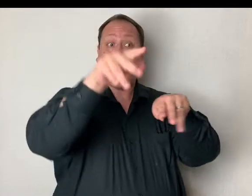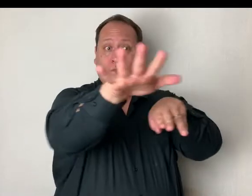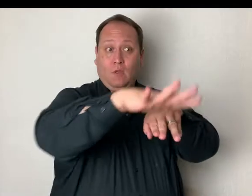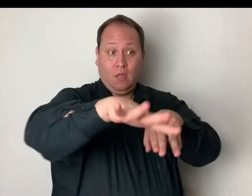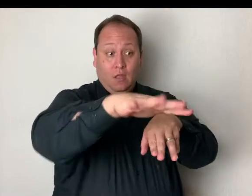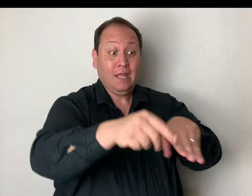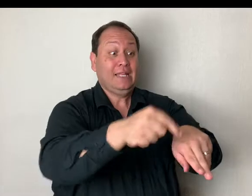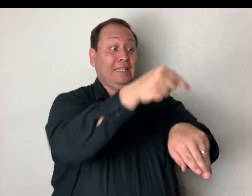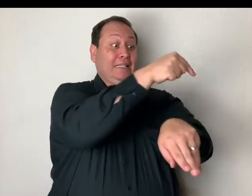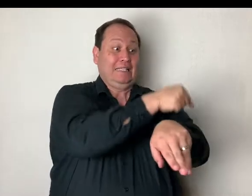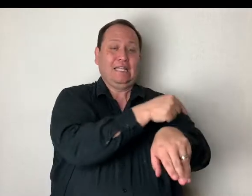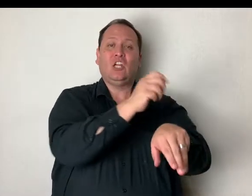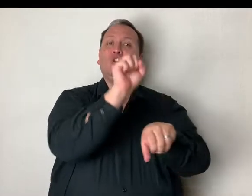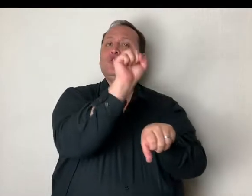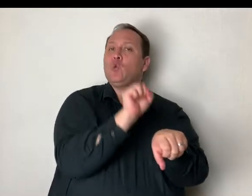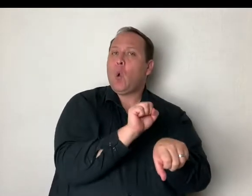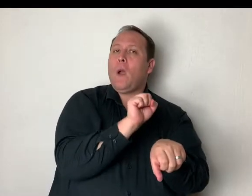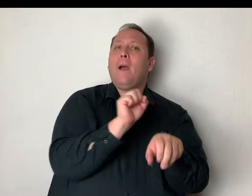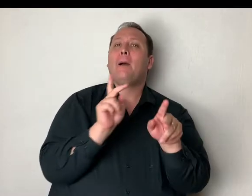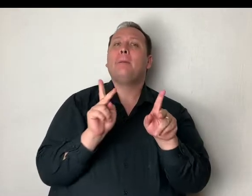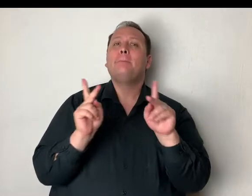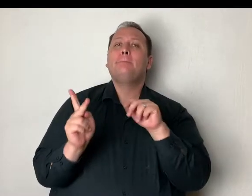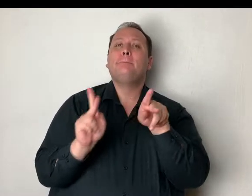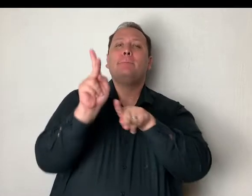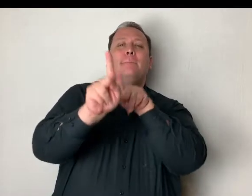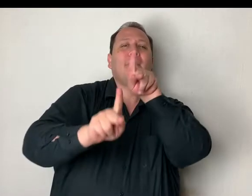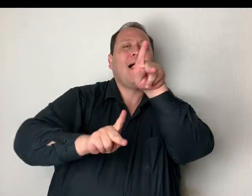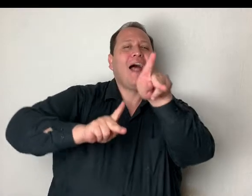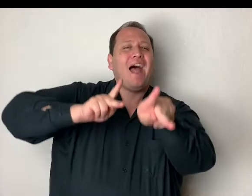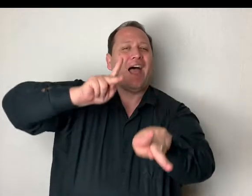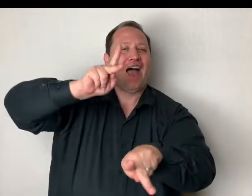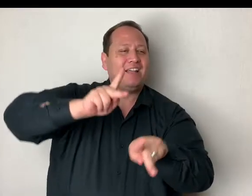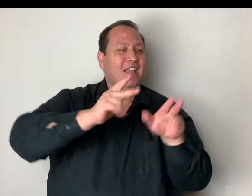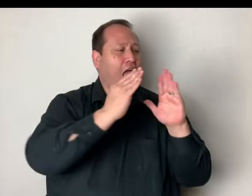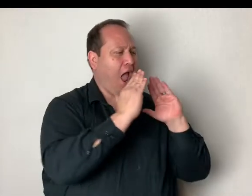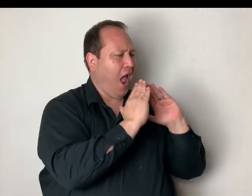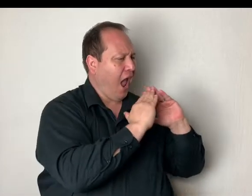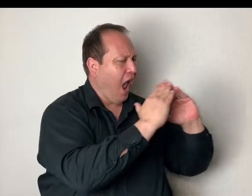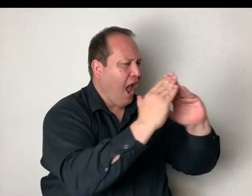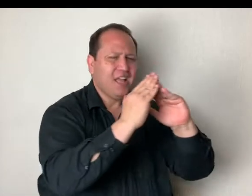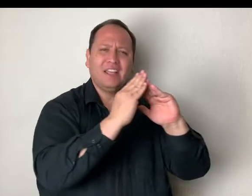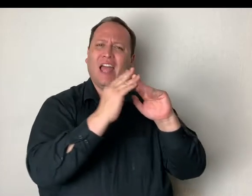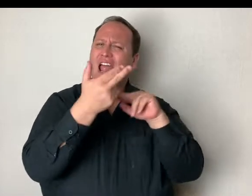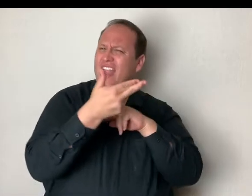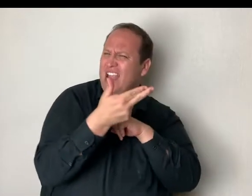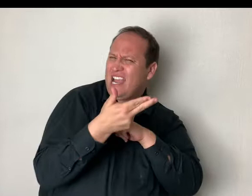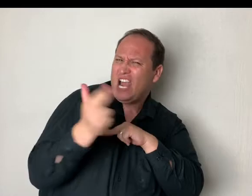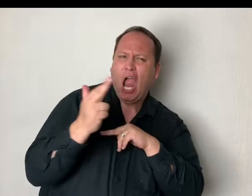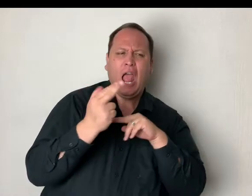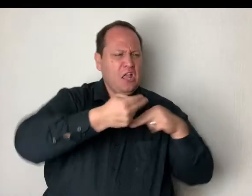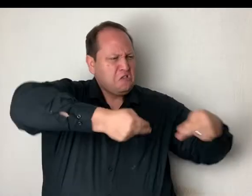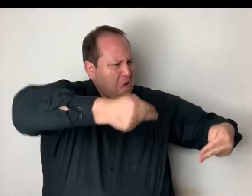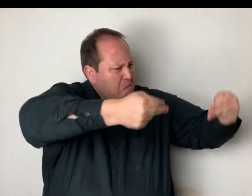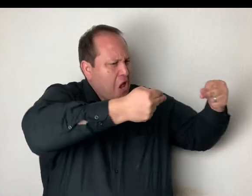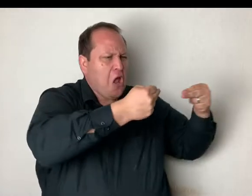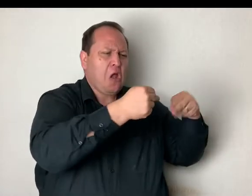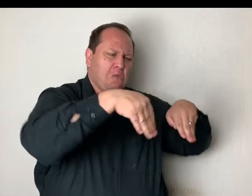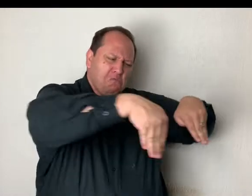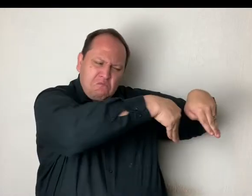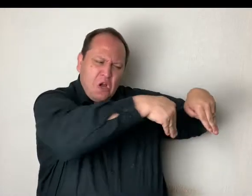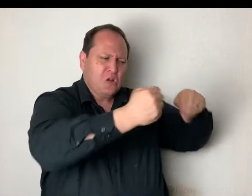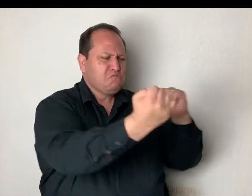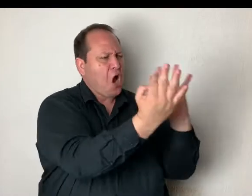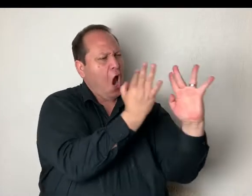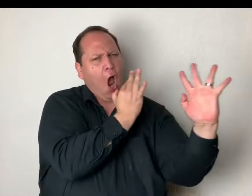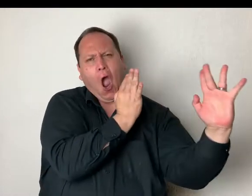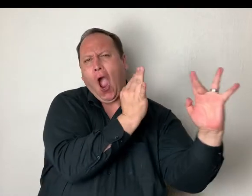with housing, restaurants, businesses lining the beach and a road and a boardwalk down here. The